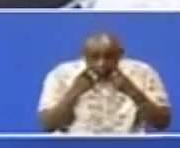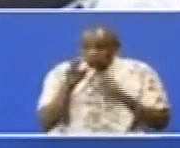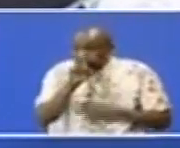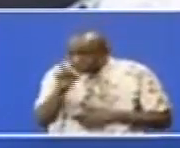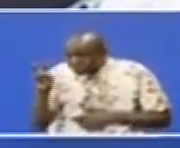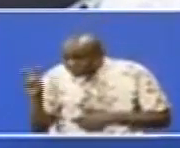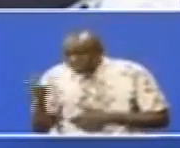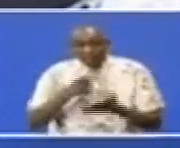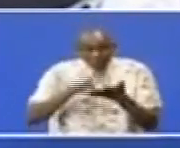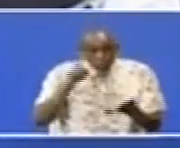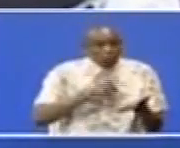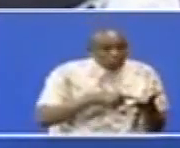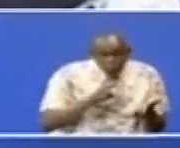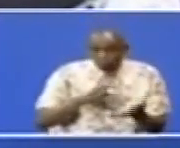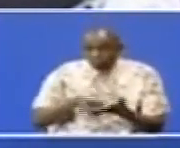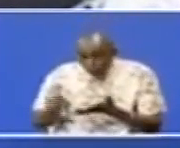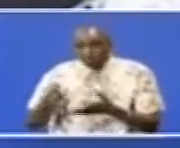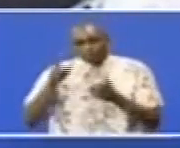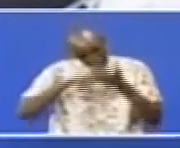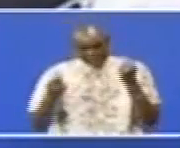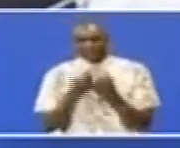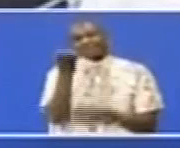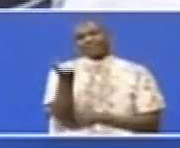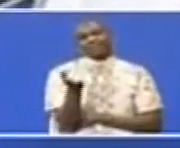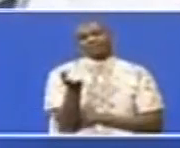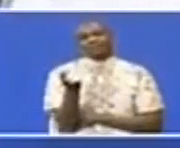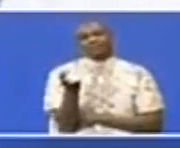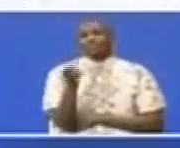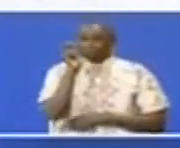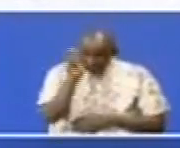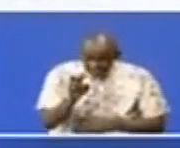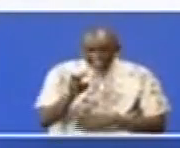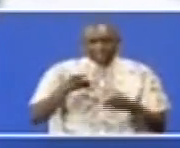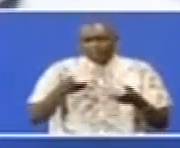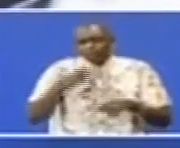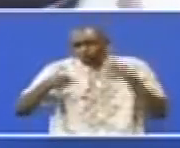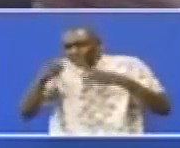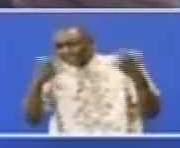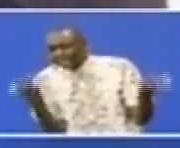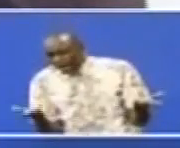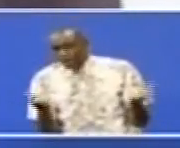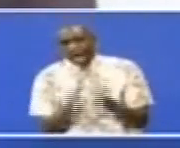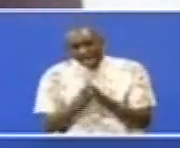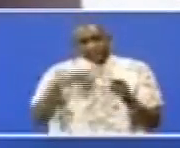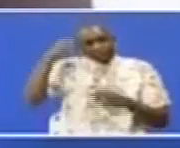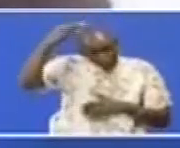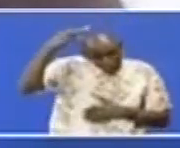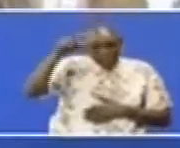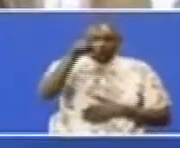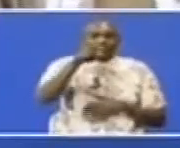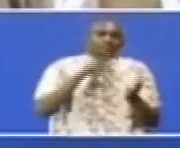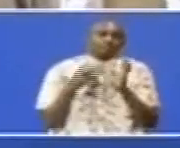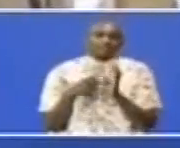to the ground to see what is going on in Galana, to see the progress on the ground and the future of